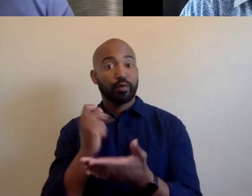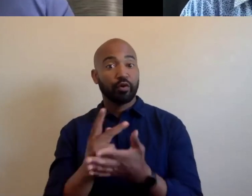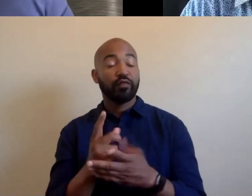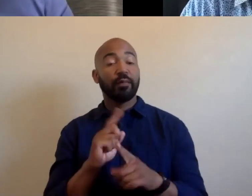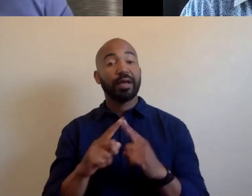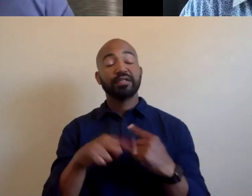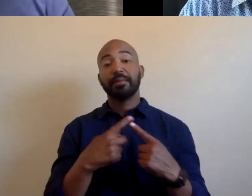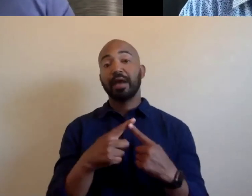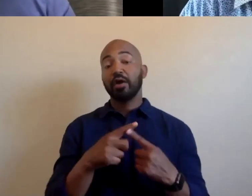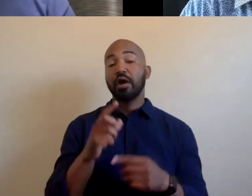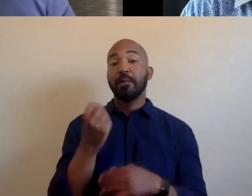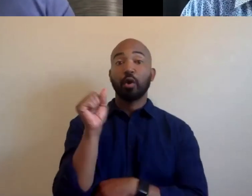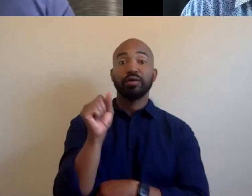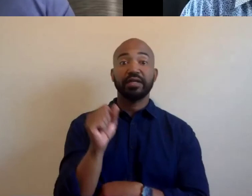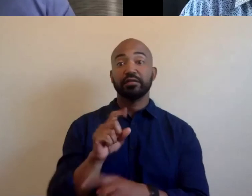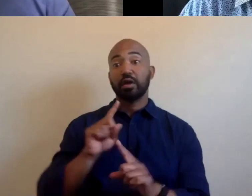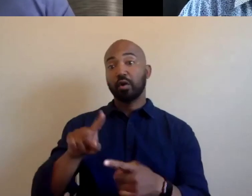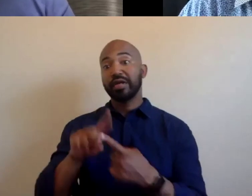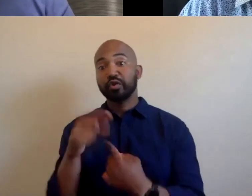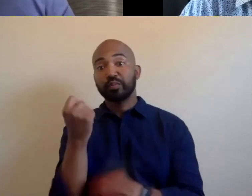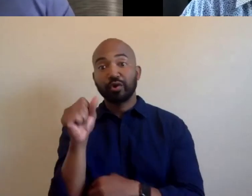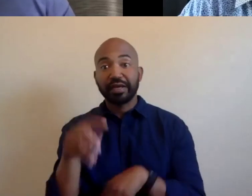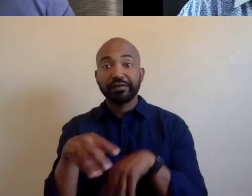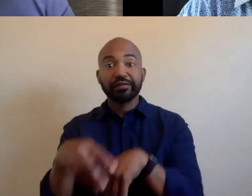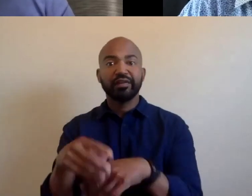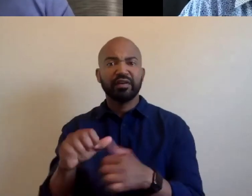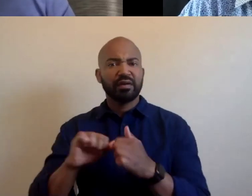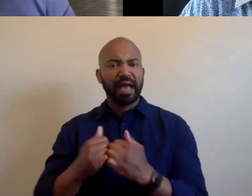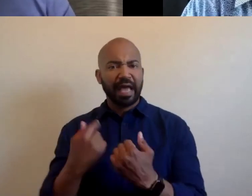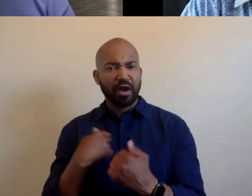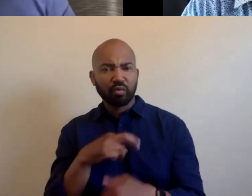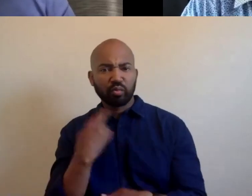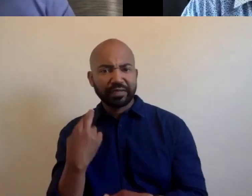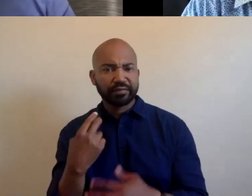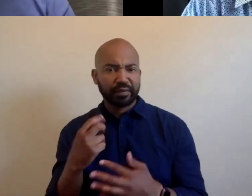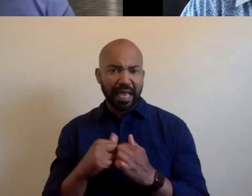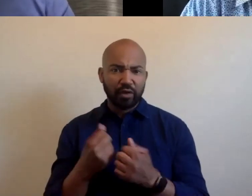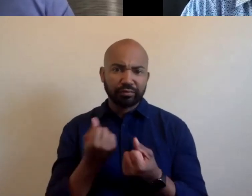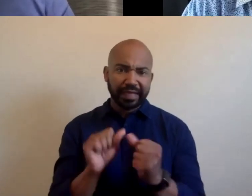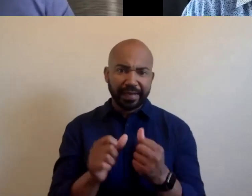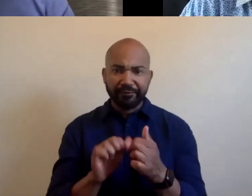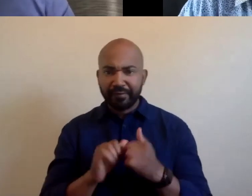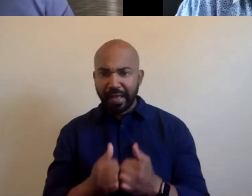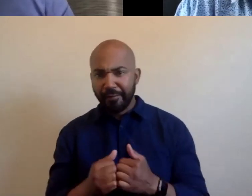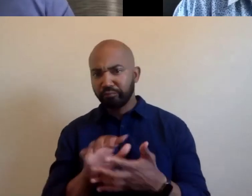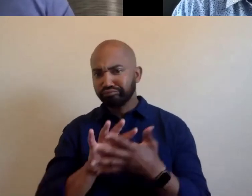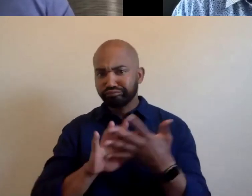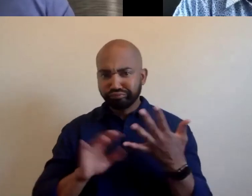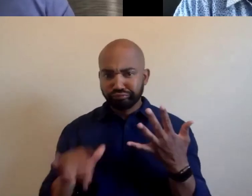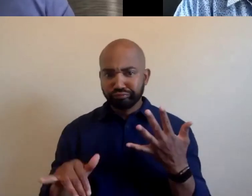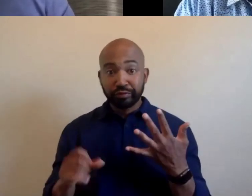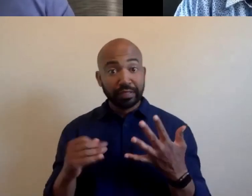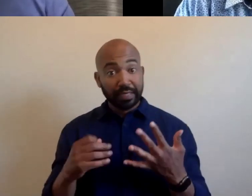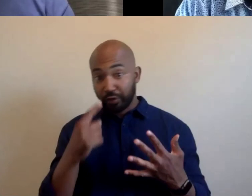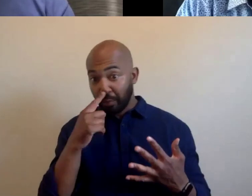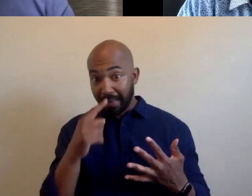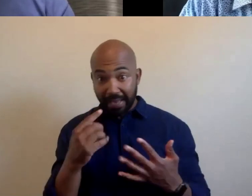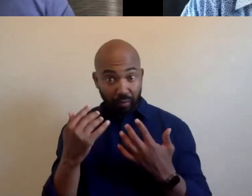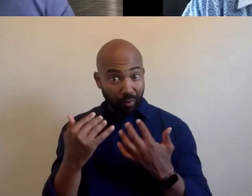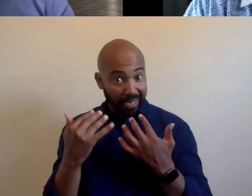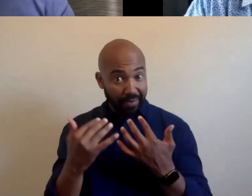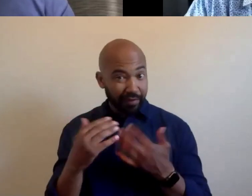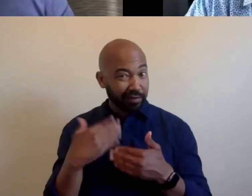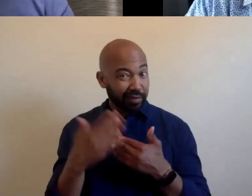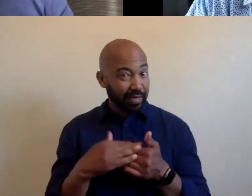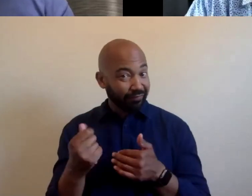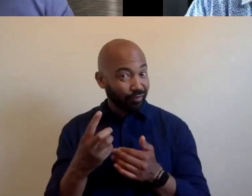protests and what are our risks and how can we be more safe and all of those kinds of things. So if y'all can wait, hopefully we will hear in the next couple of